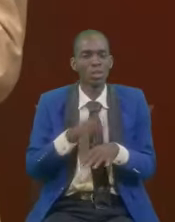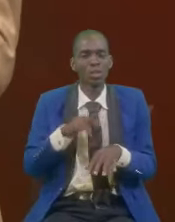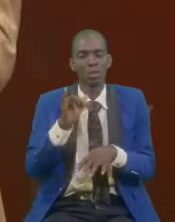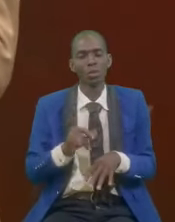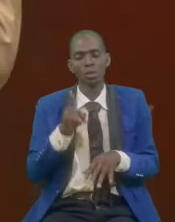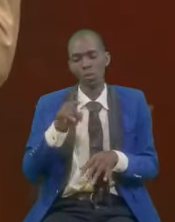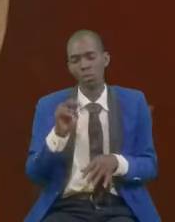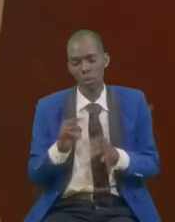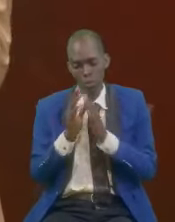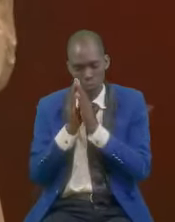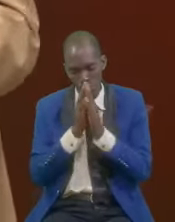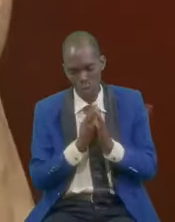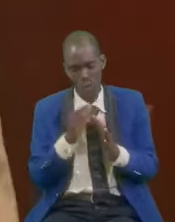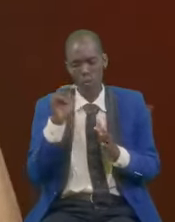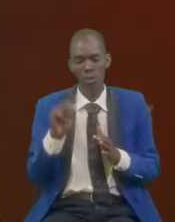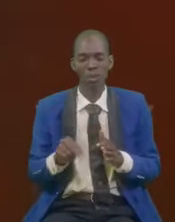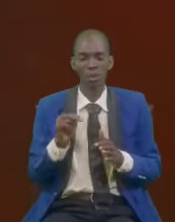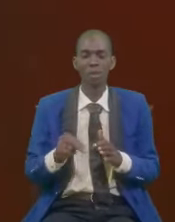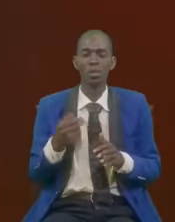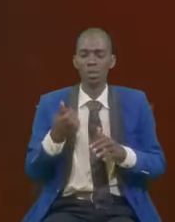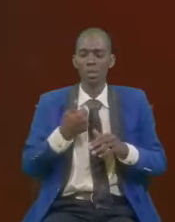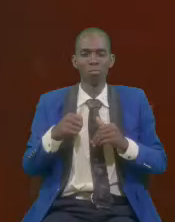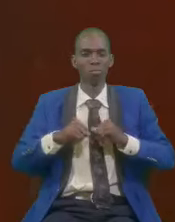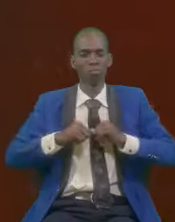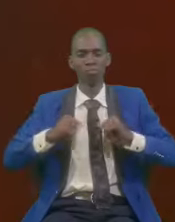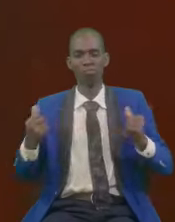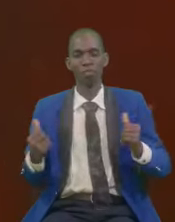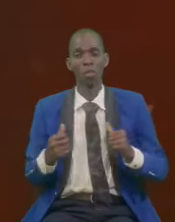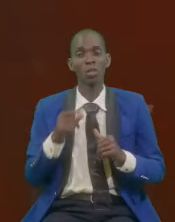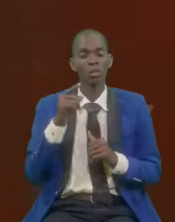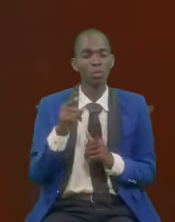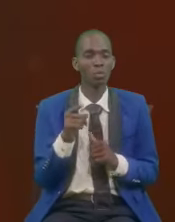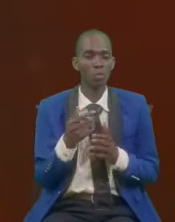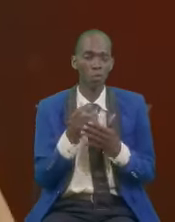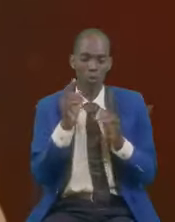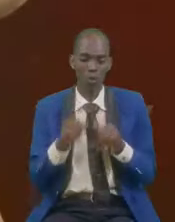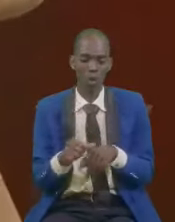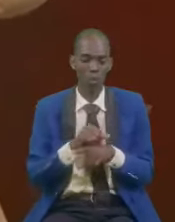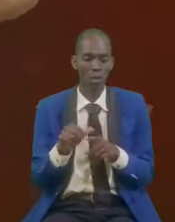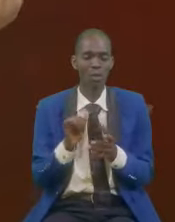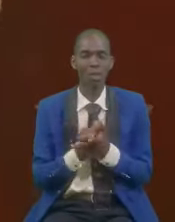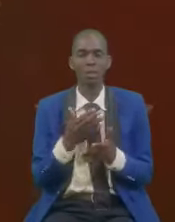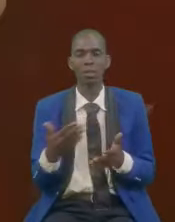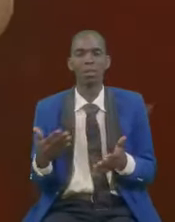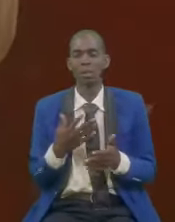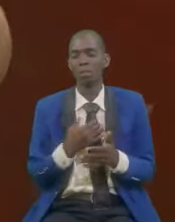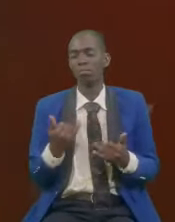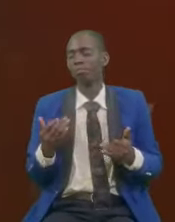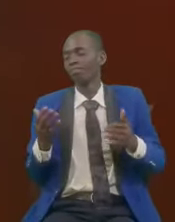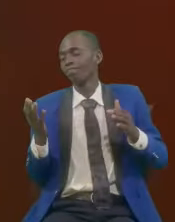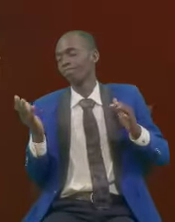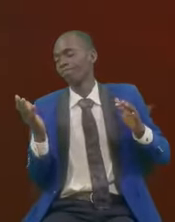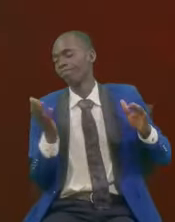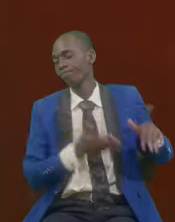need self-denial, you need the grace of God, before you can practice that thing, you just give up. It's the word